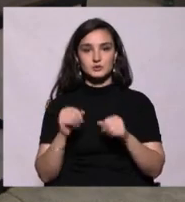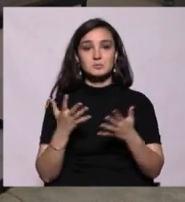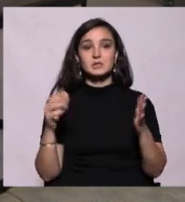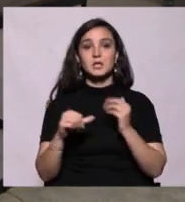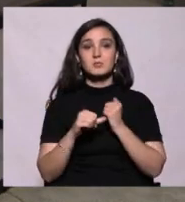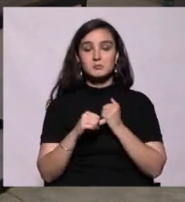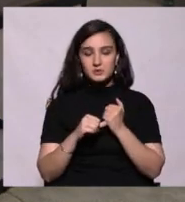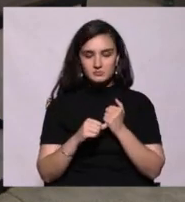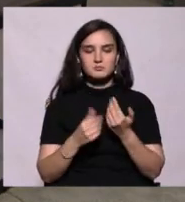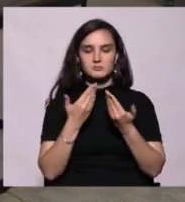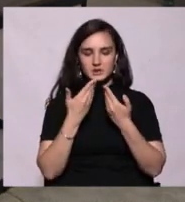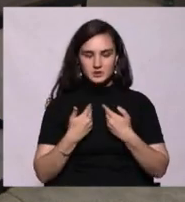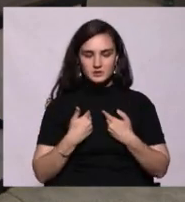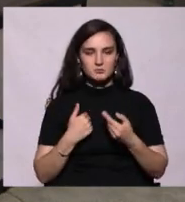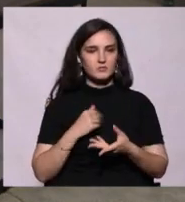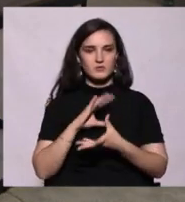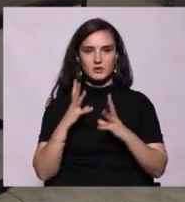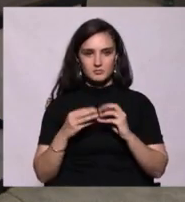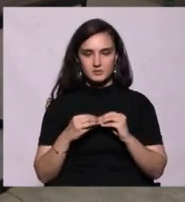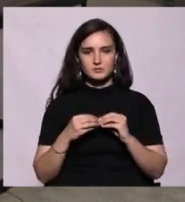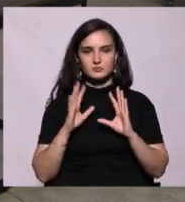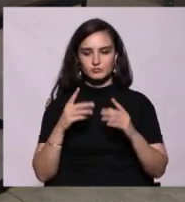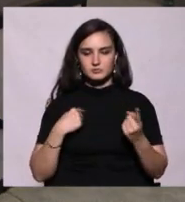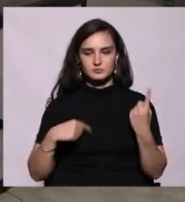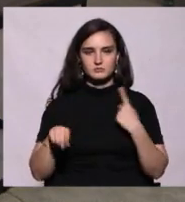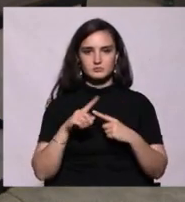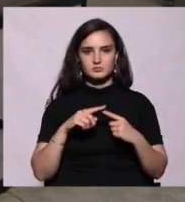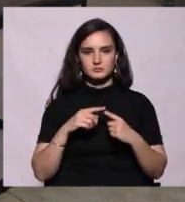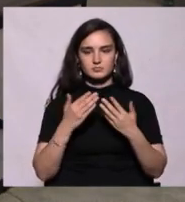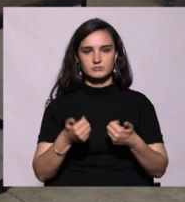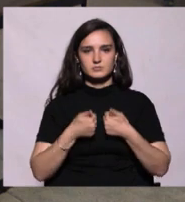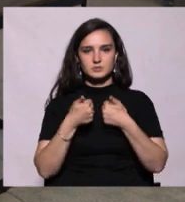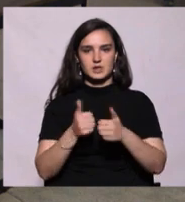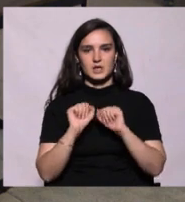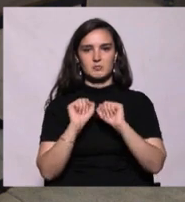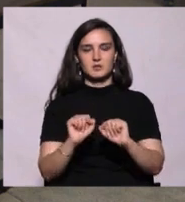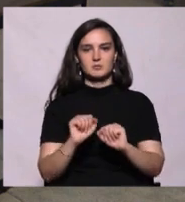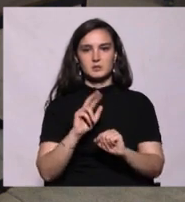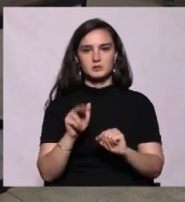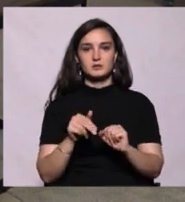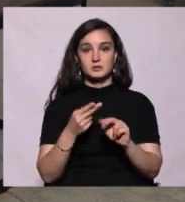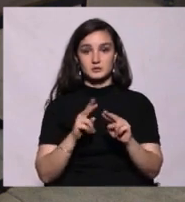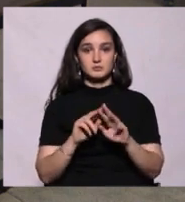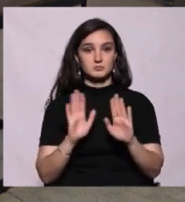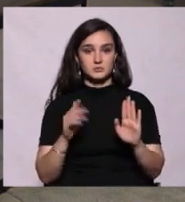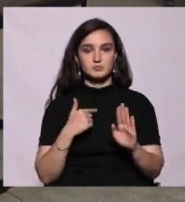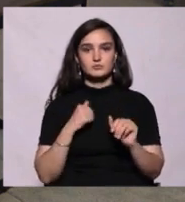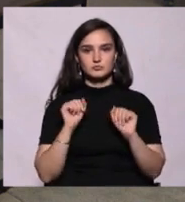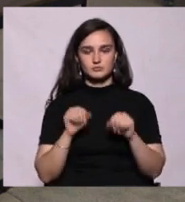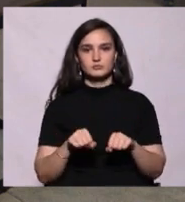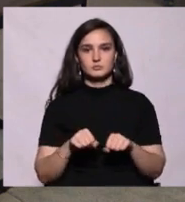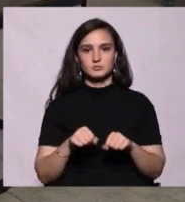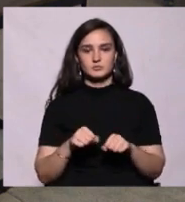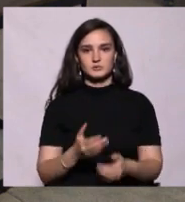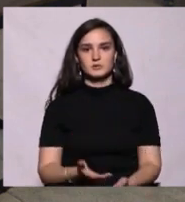help, let me or another employee know. We will gladly assist you. And if that's all, I can meet you at the checkout